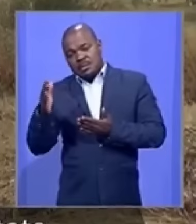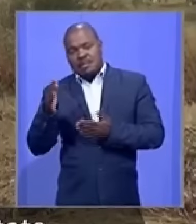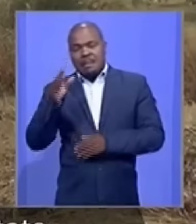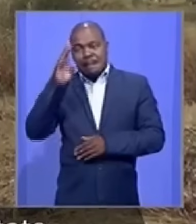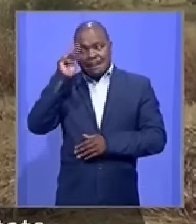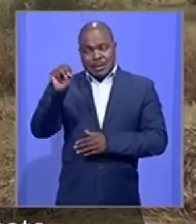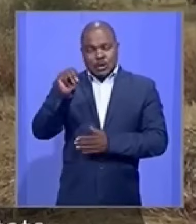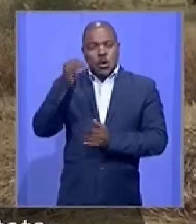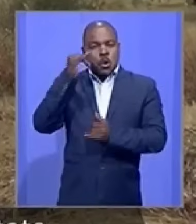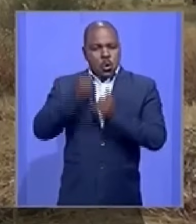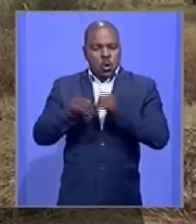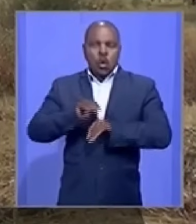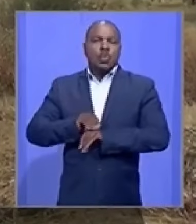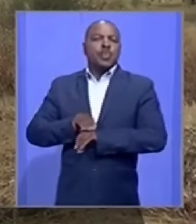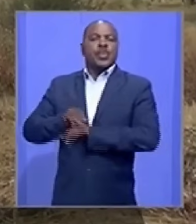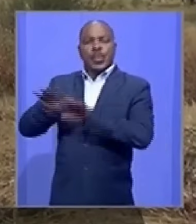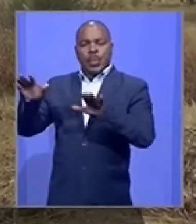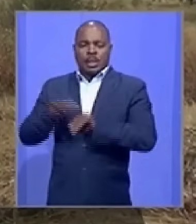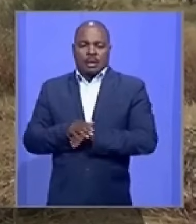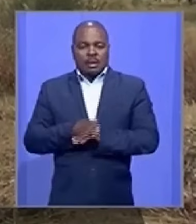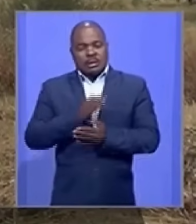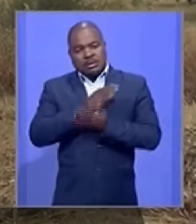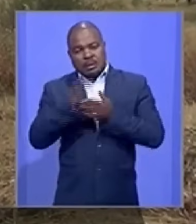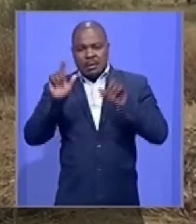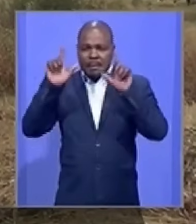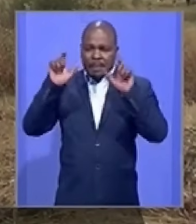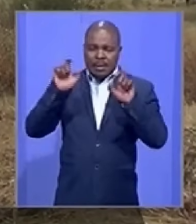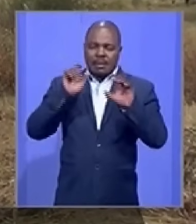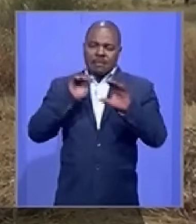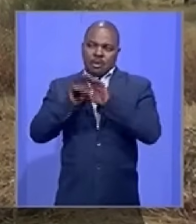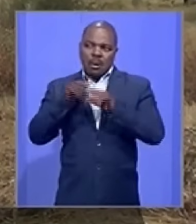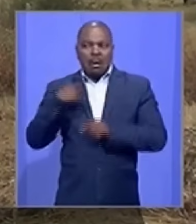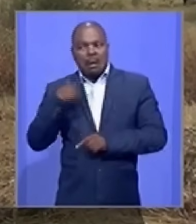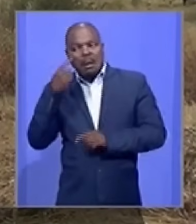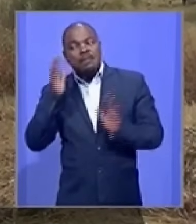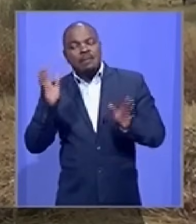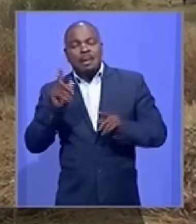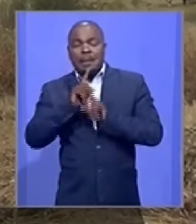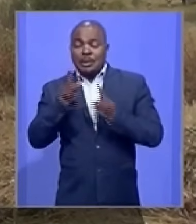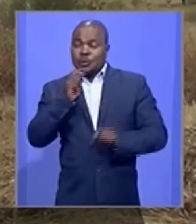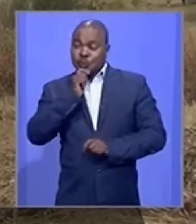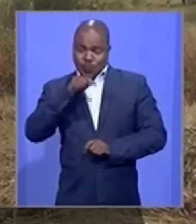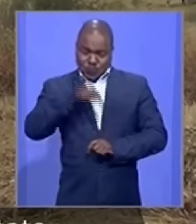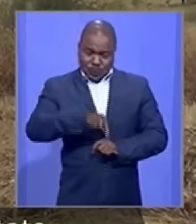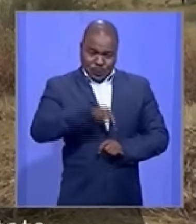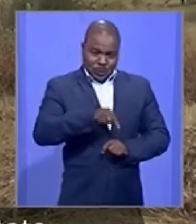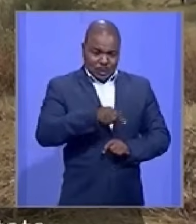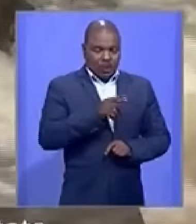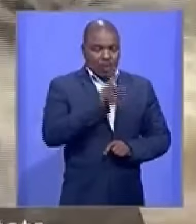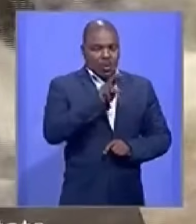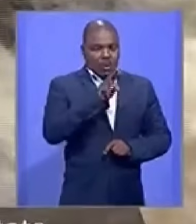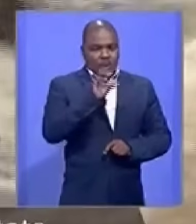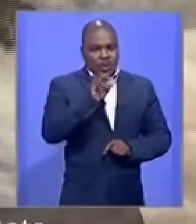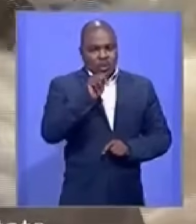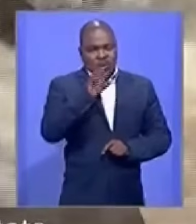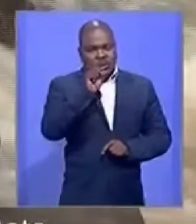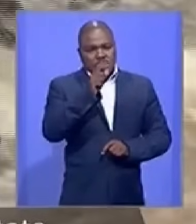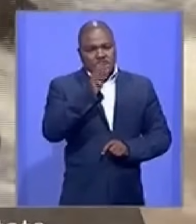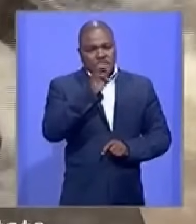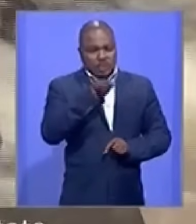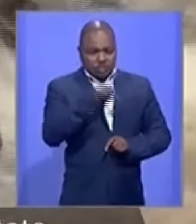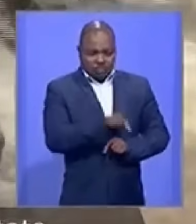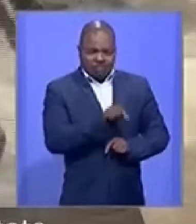molaetsa o sa nepahalang. Hona le ditshwantsho le di-video tse re di boneng empa e seng di-video tsa mona lapeng Kroonstad mo etsahetseng kotsi